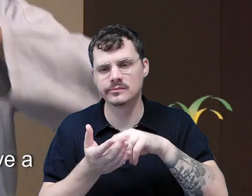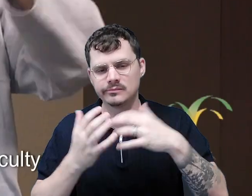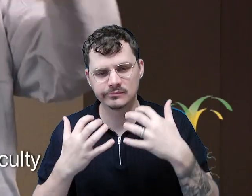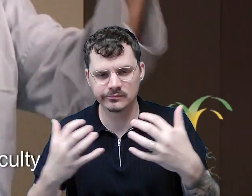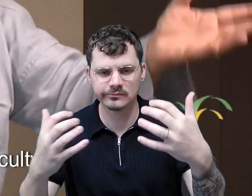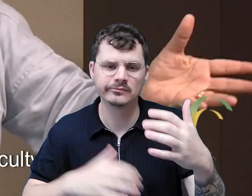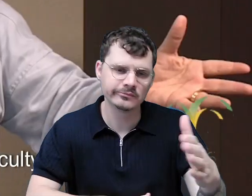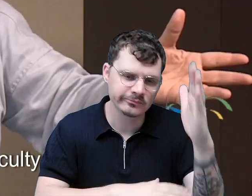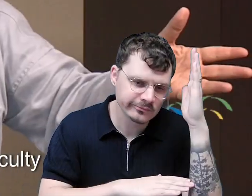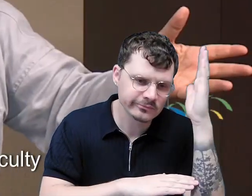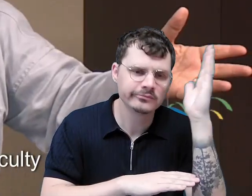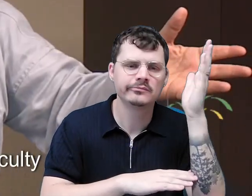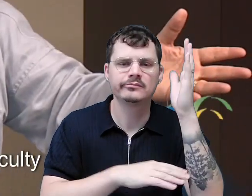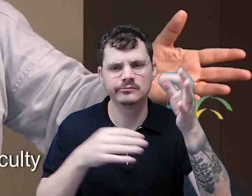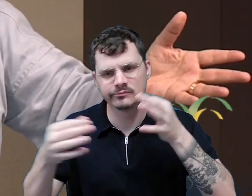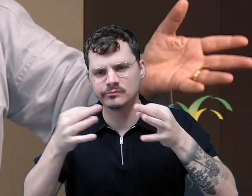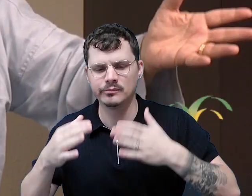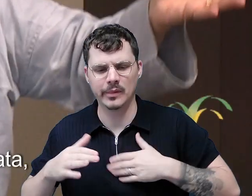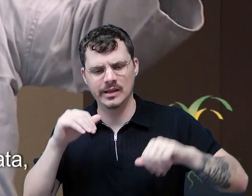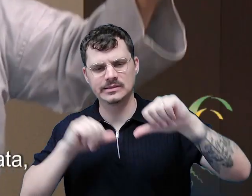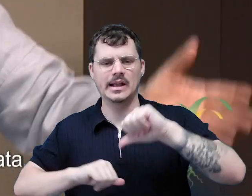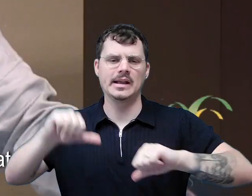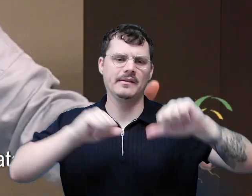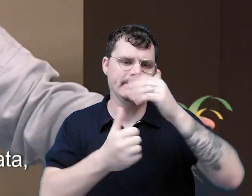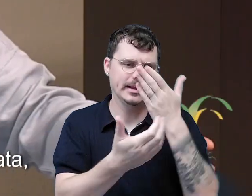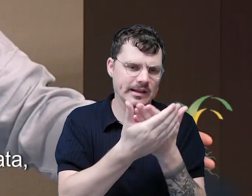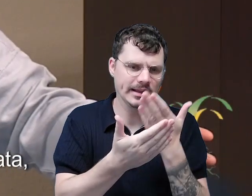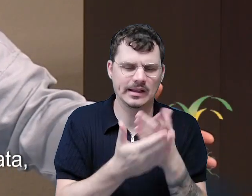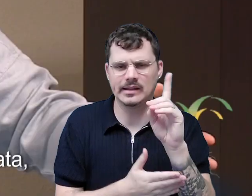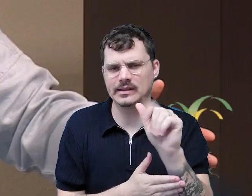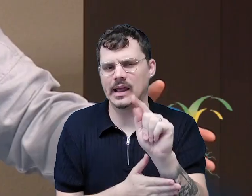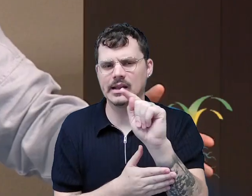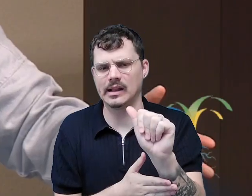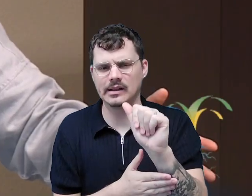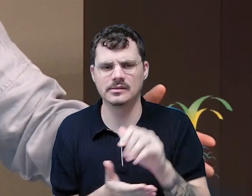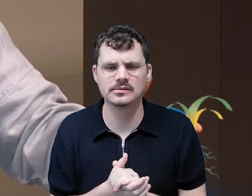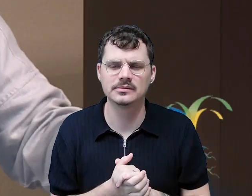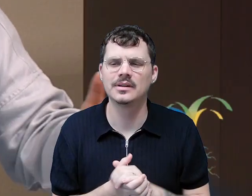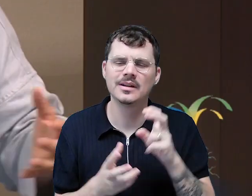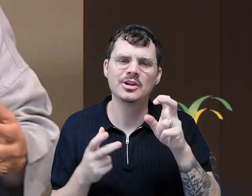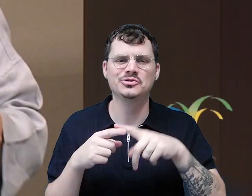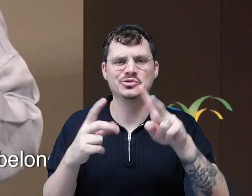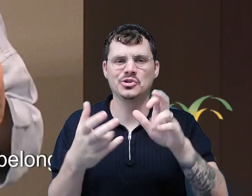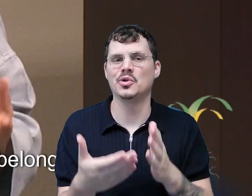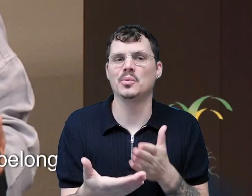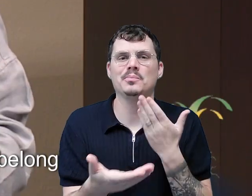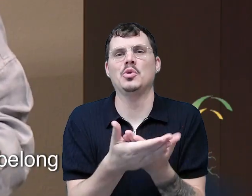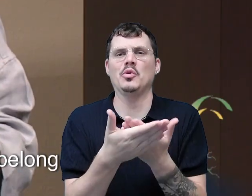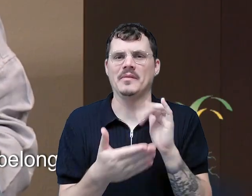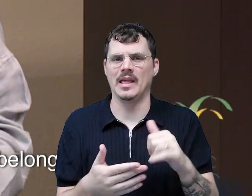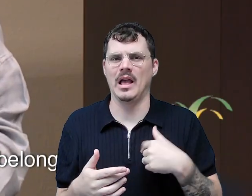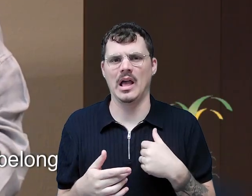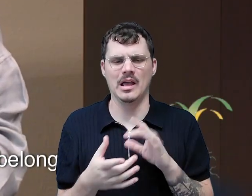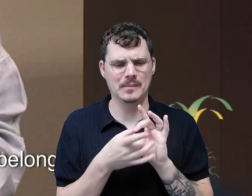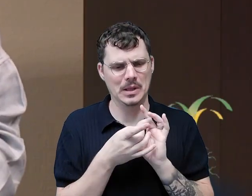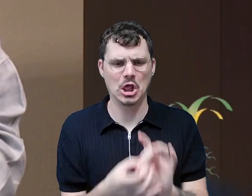got to give a presentation to the rest of the faculty, trying to show your scientific data, but sort of in a way to kind of